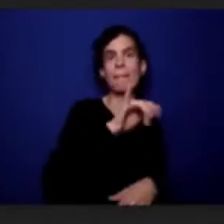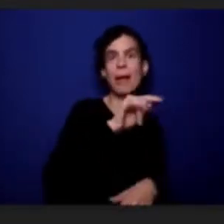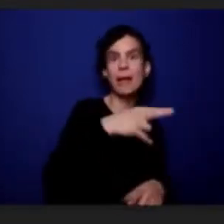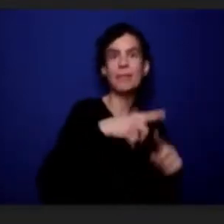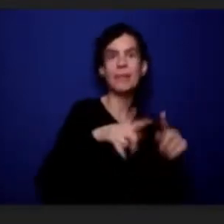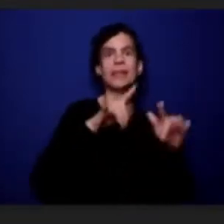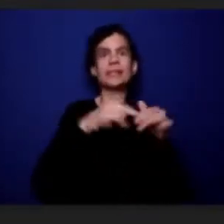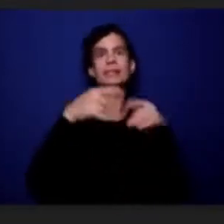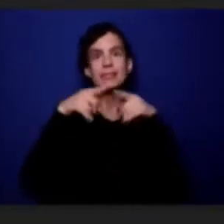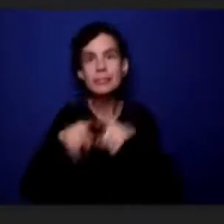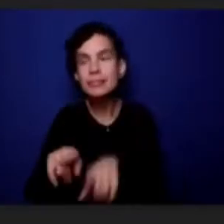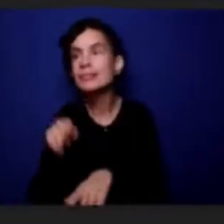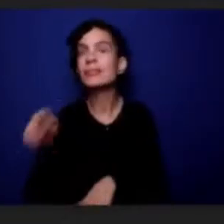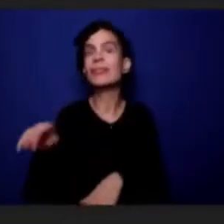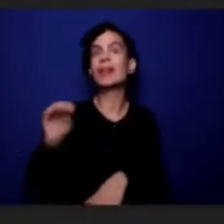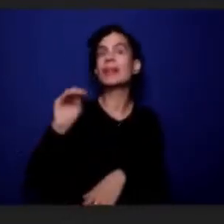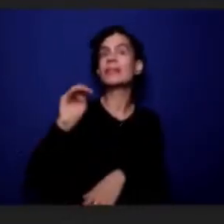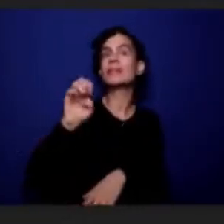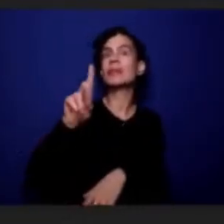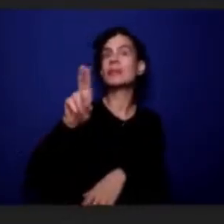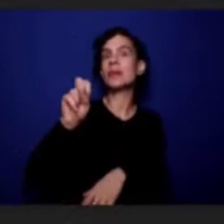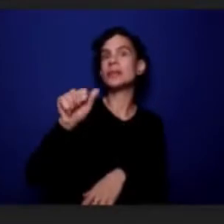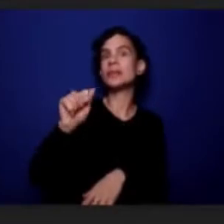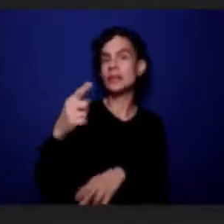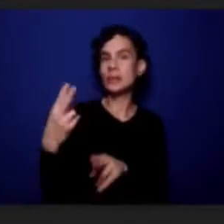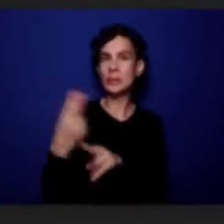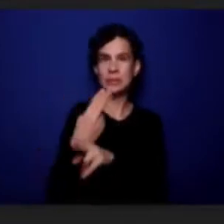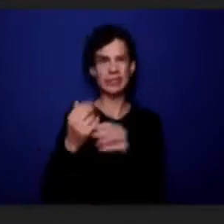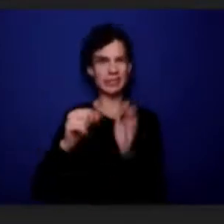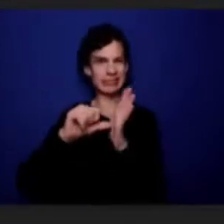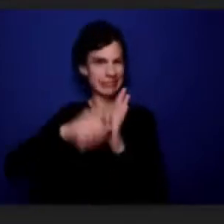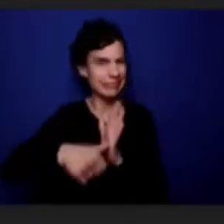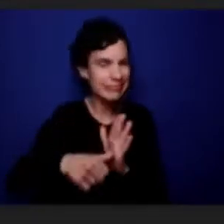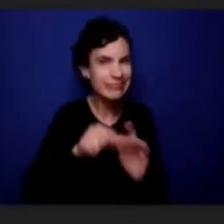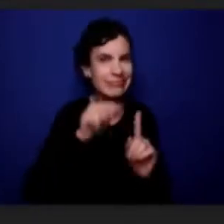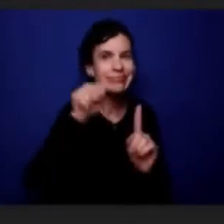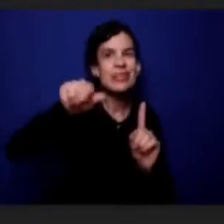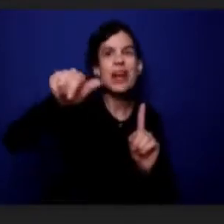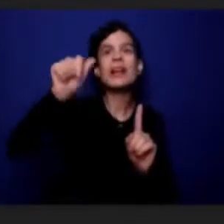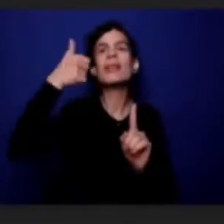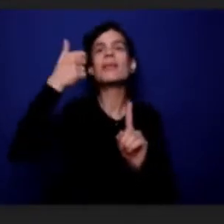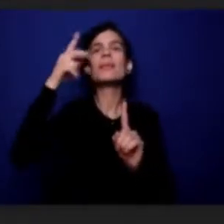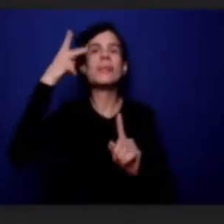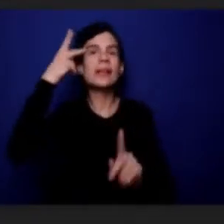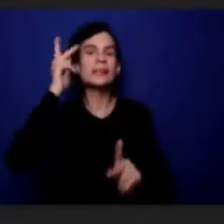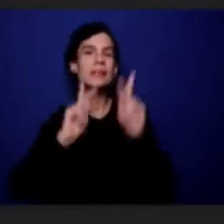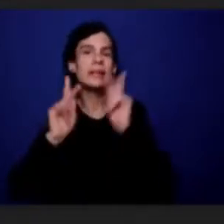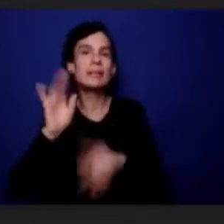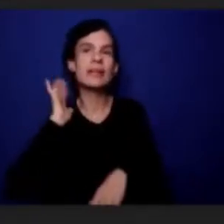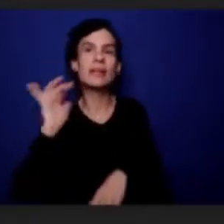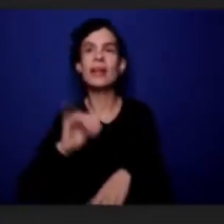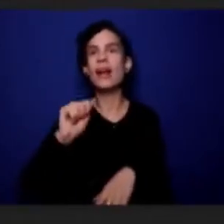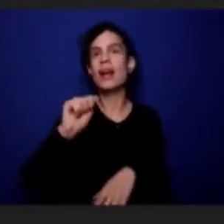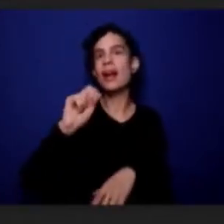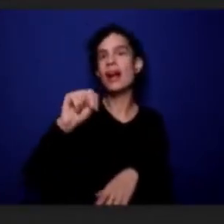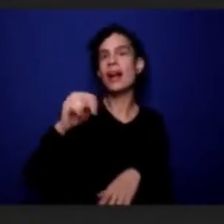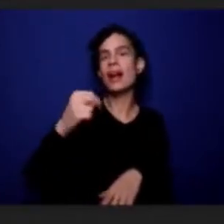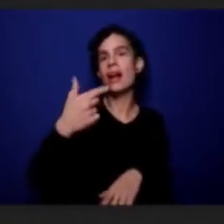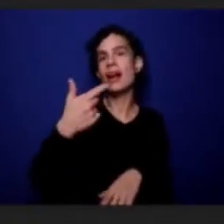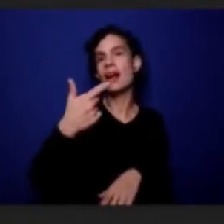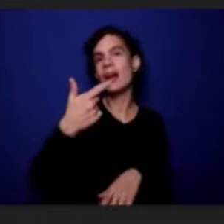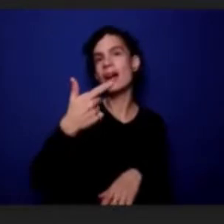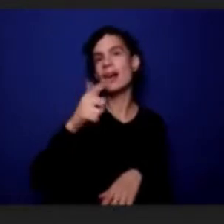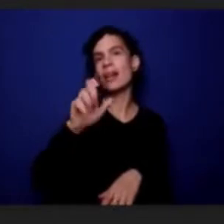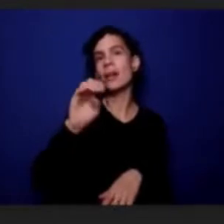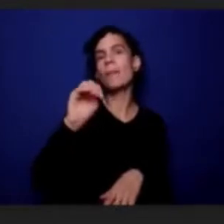myth with Perseus, just images of Medusa were also used to make comments on other political figures such as